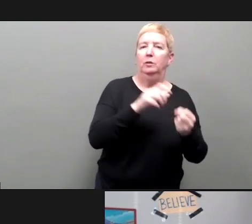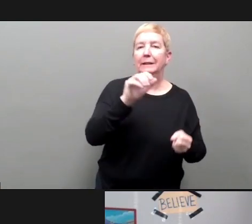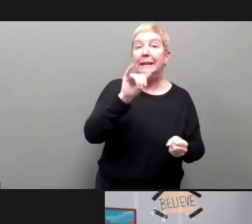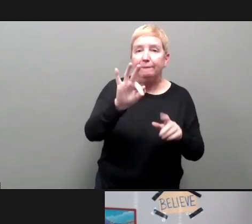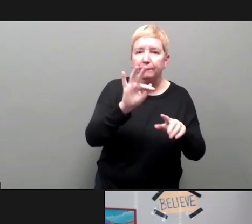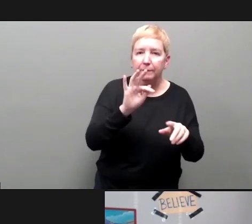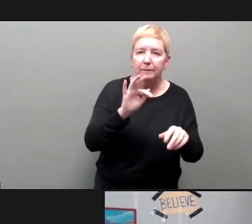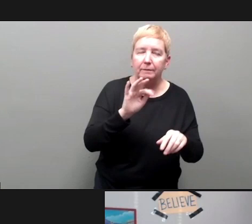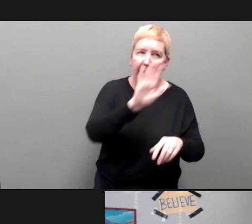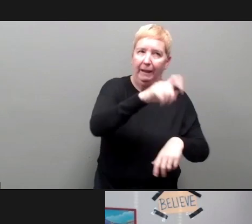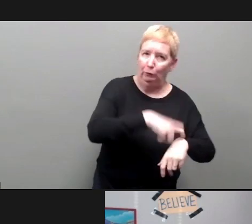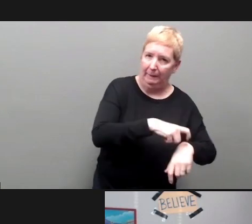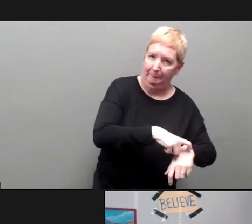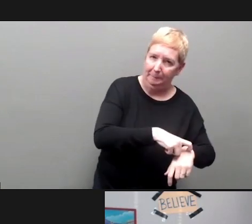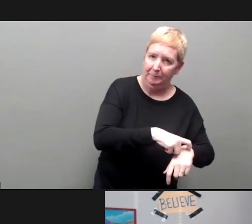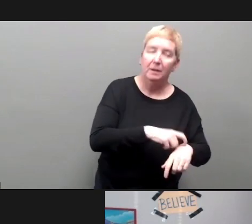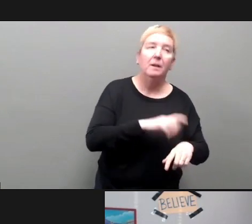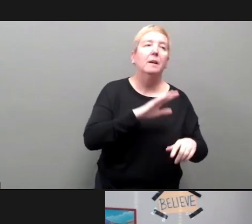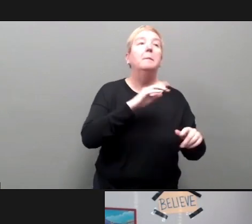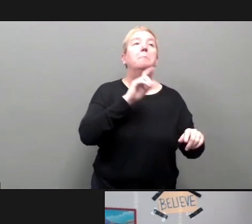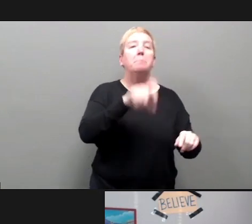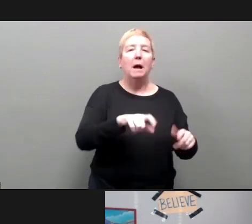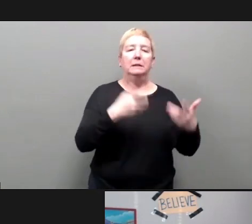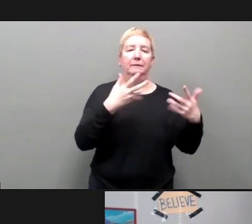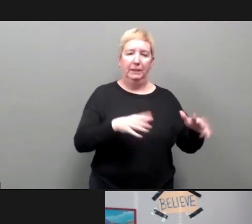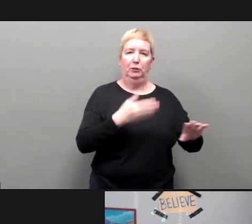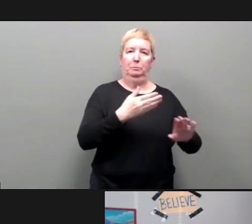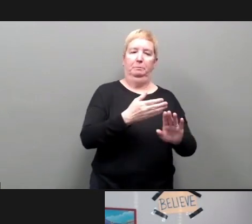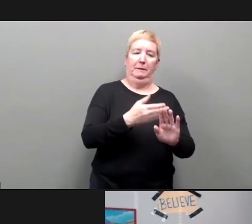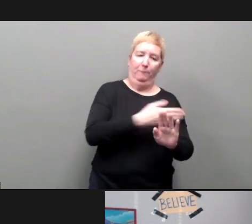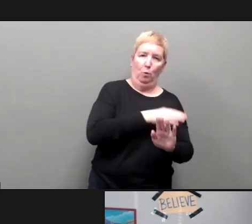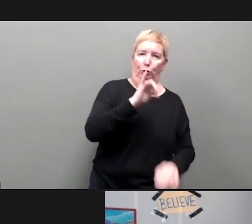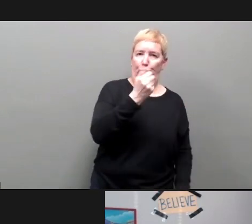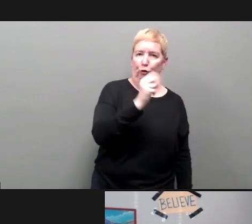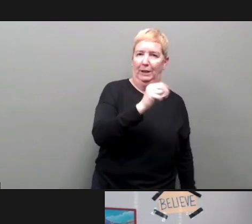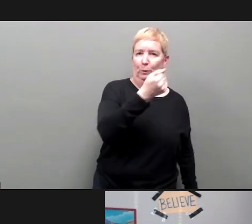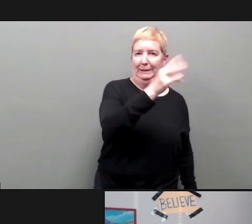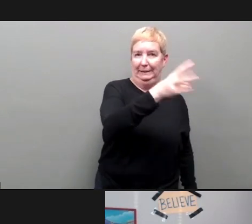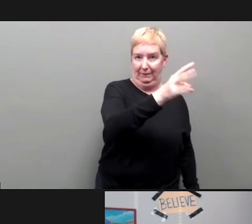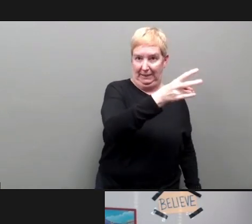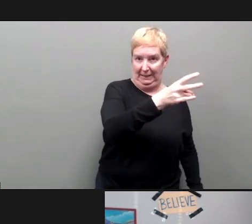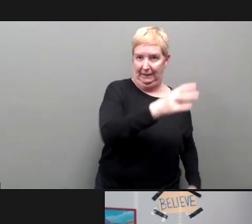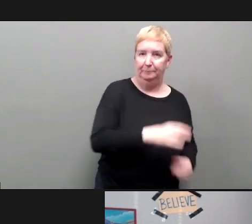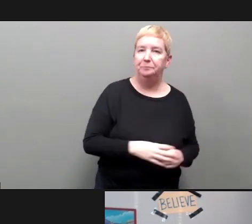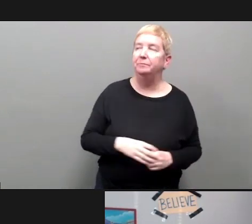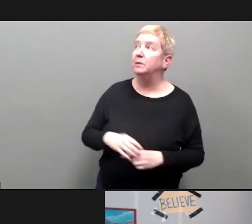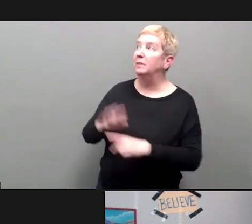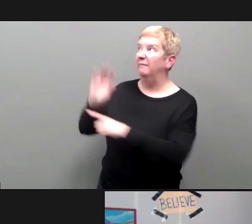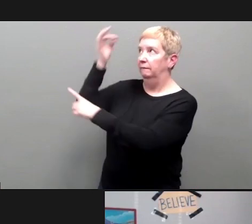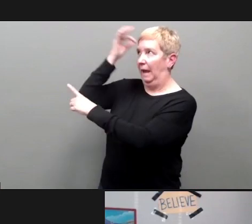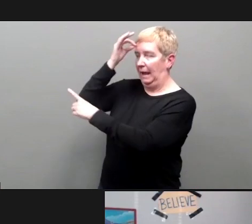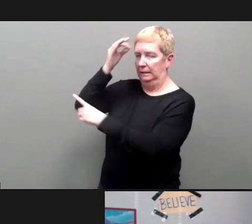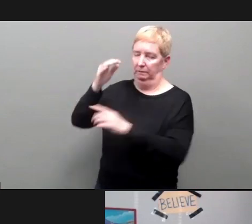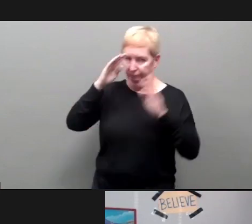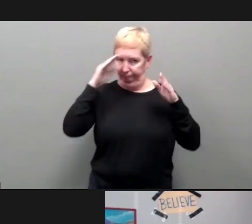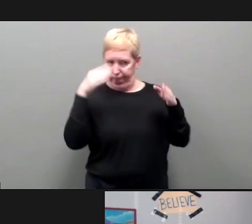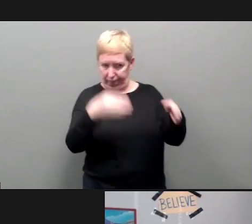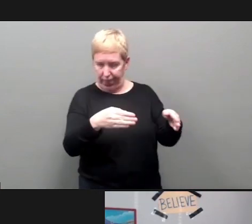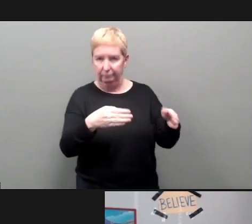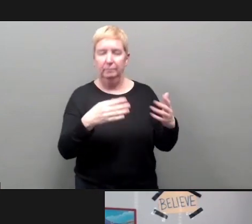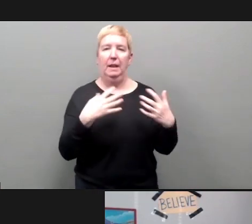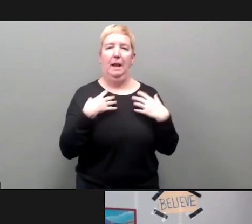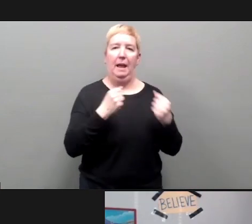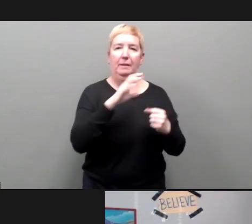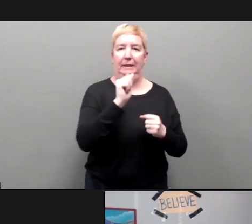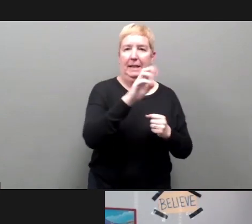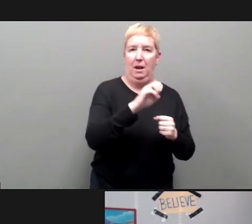by January 17th. Sounds like the feds are focusing in on healthcare workers. So the feds